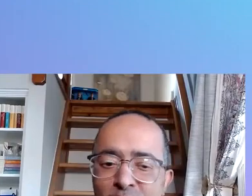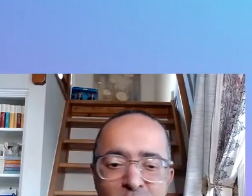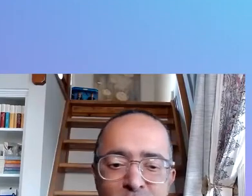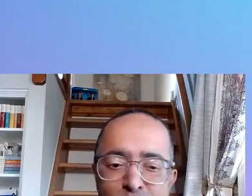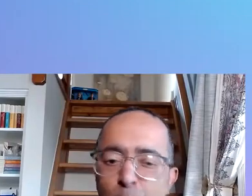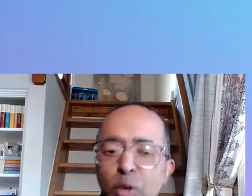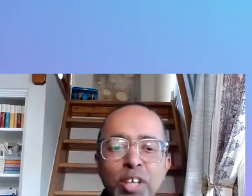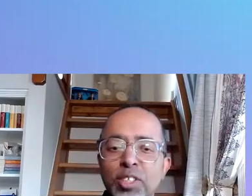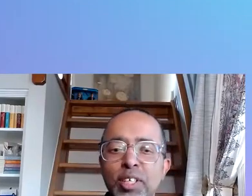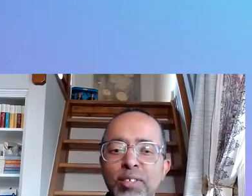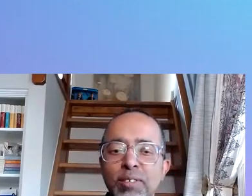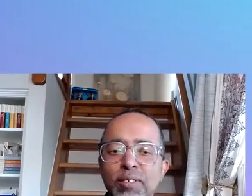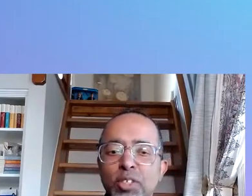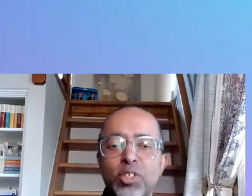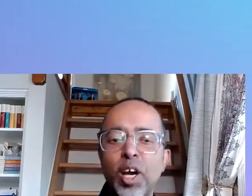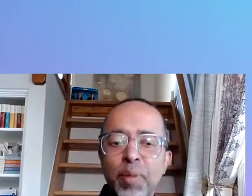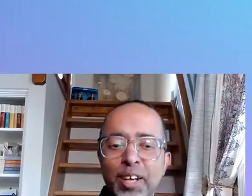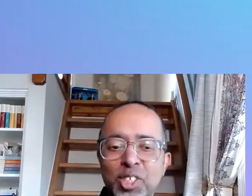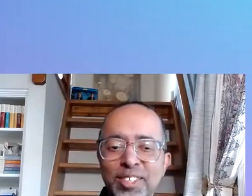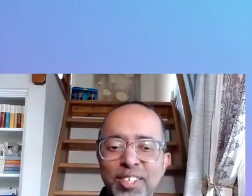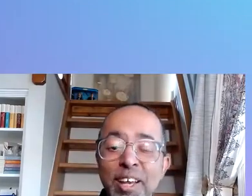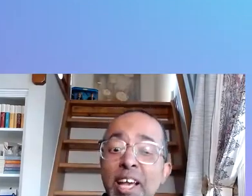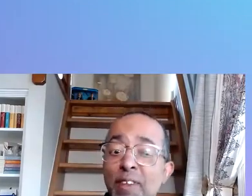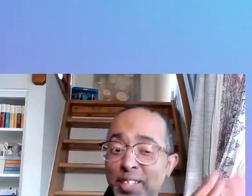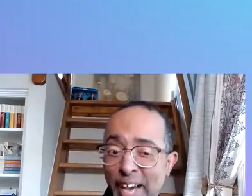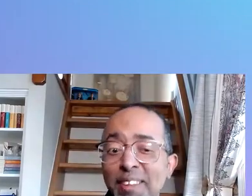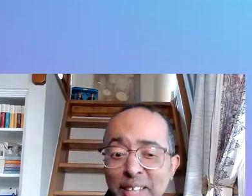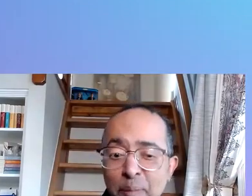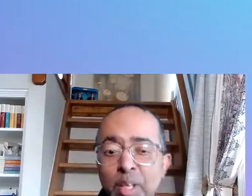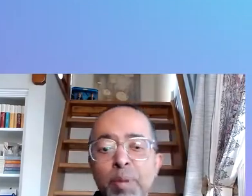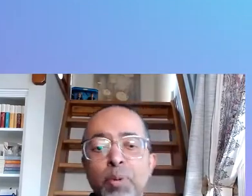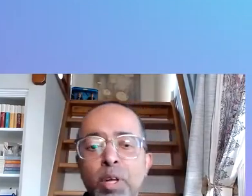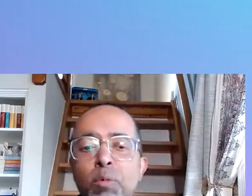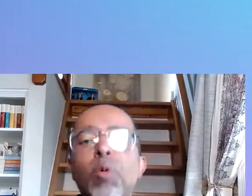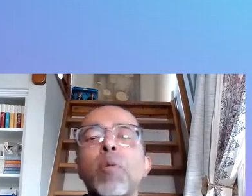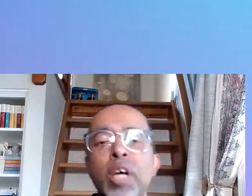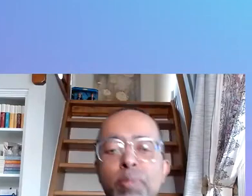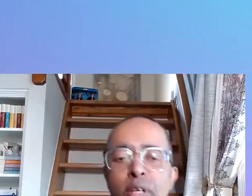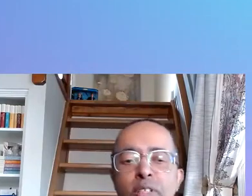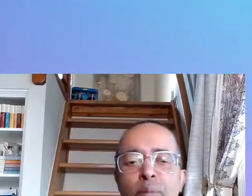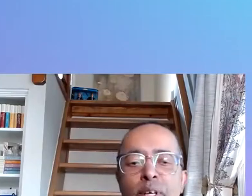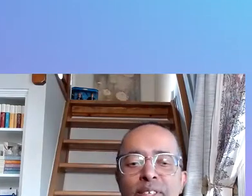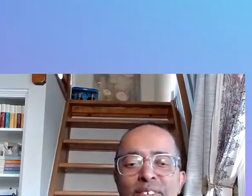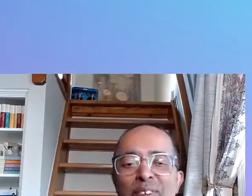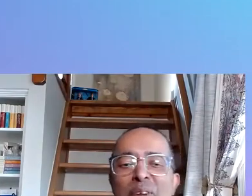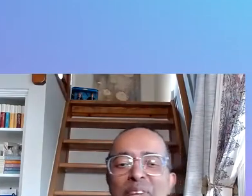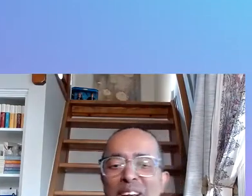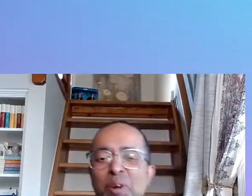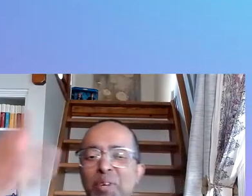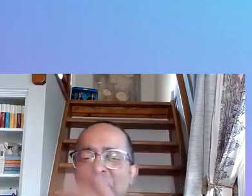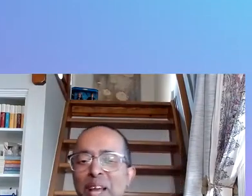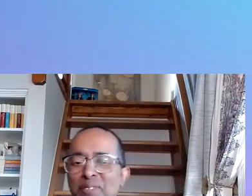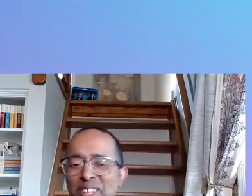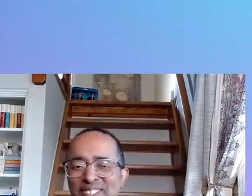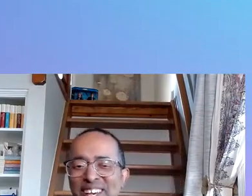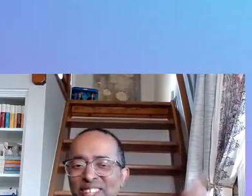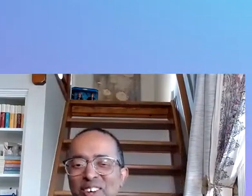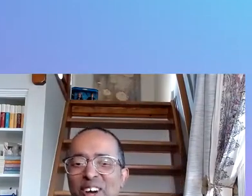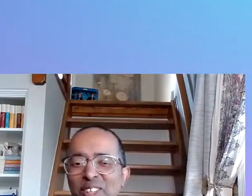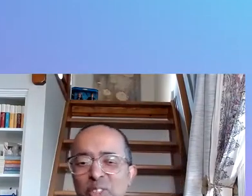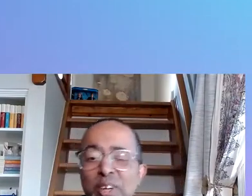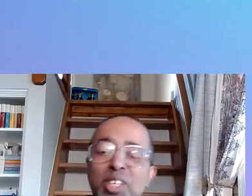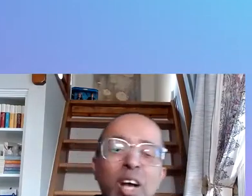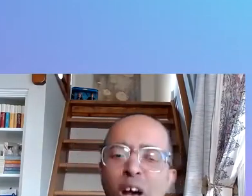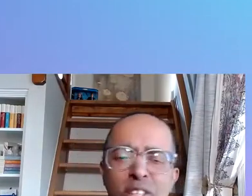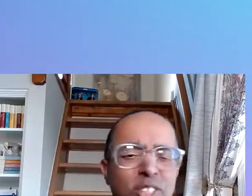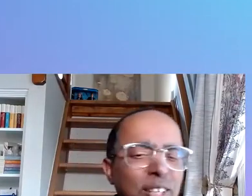template, nobody questions it. They just say how much. If it's not in the template, people are like, well, why we got to put it in the template, right? Why we got to pay for this? This already